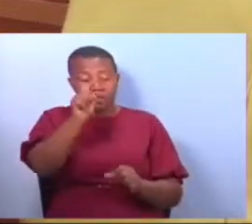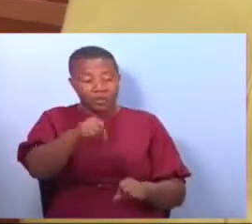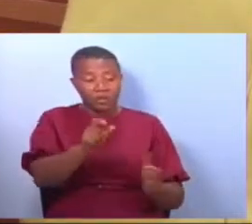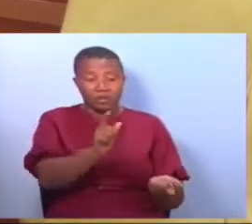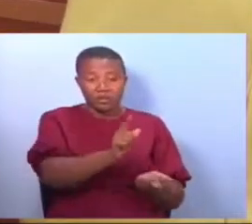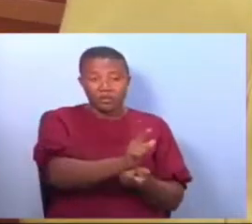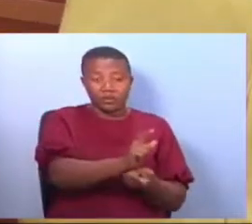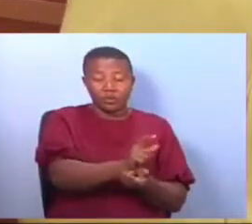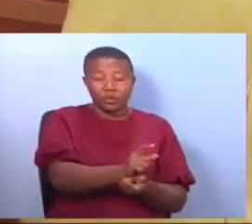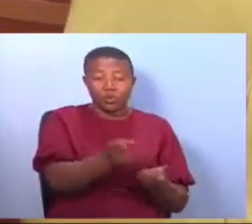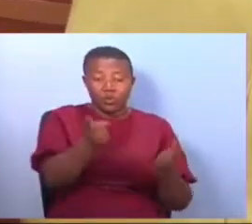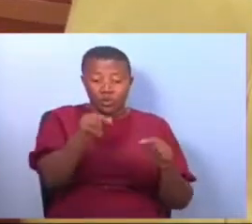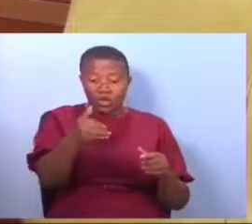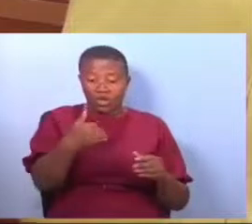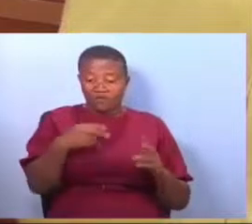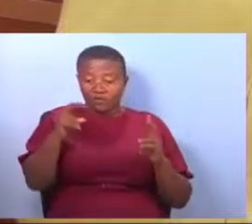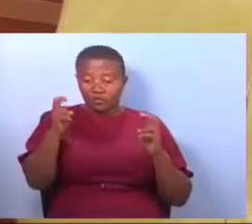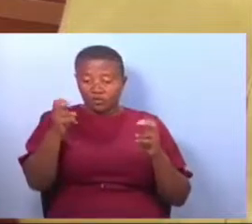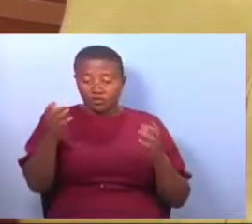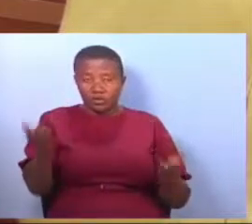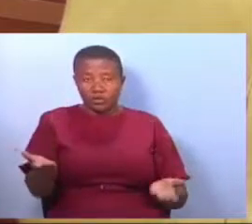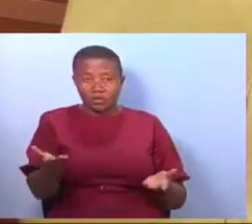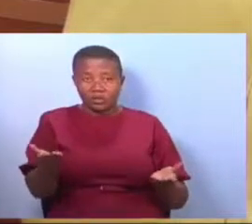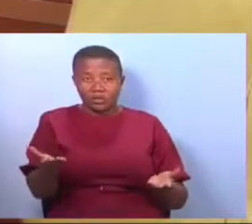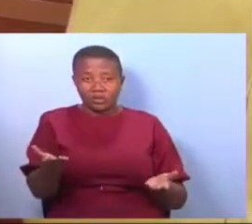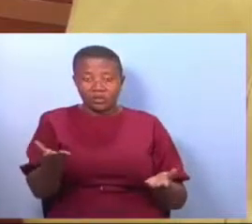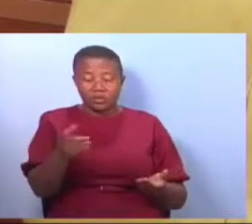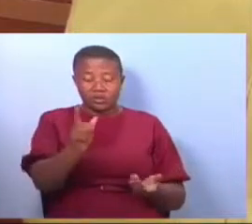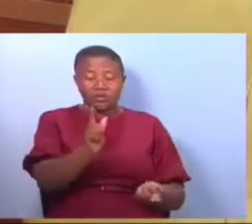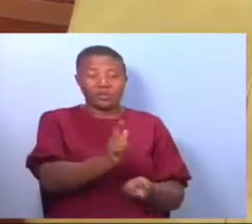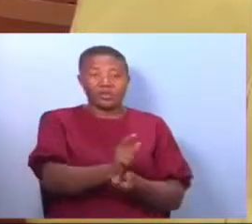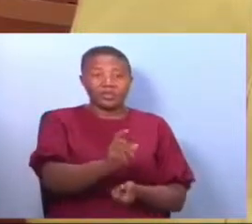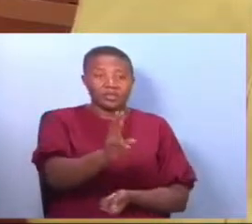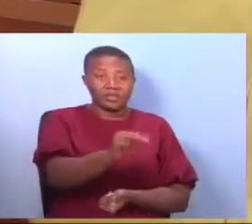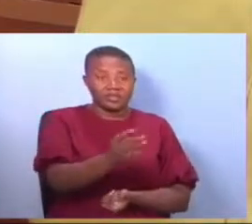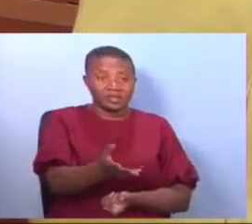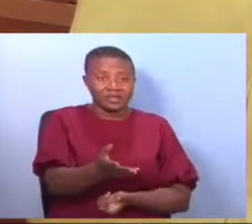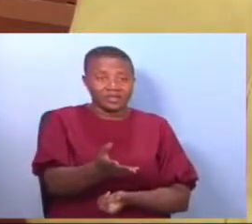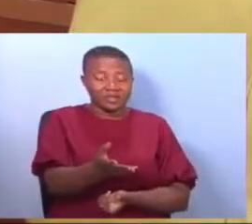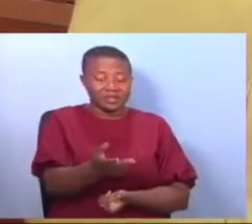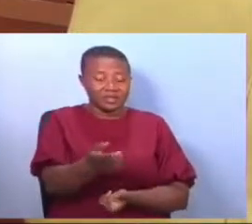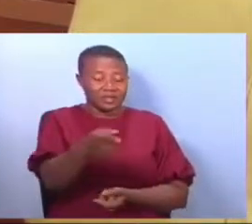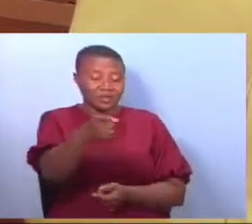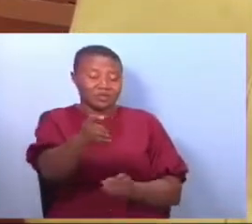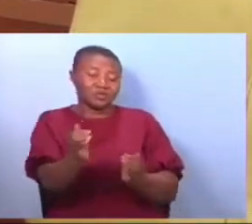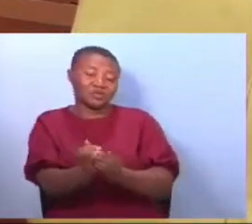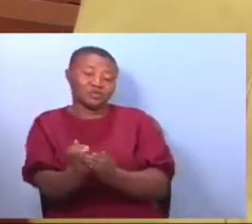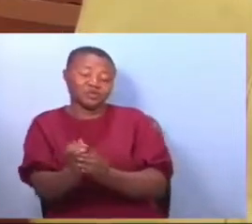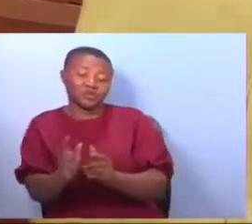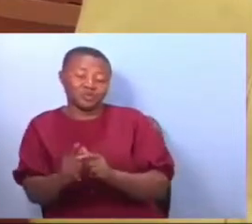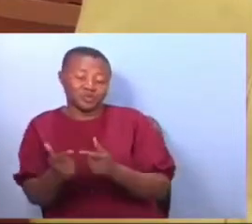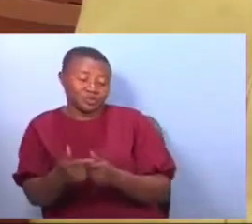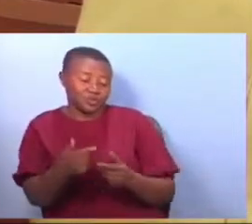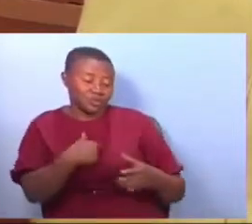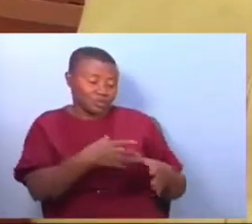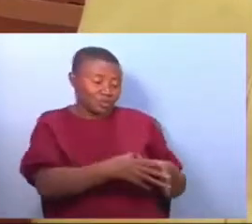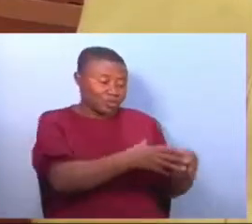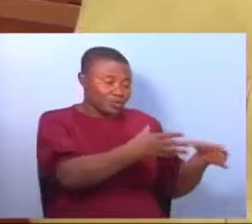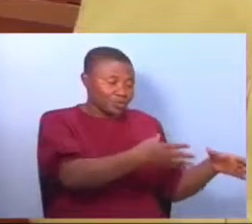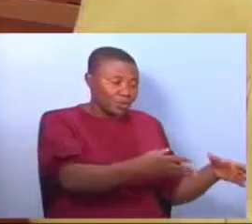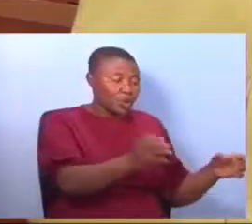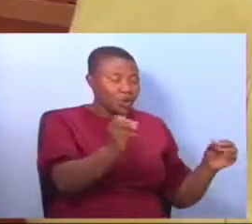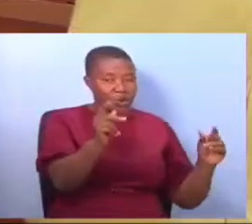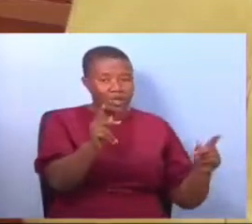issues in this House, we all know, you approach him and say, well, you are in the minority, we are in the majority. Please, let's work